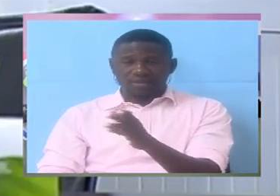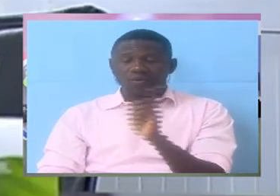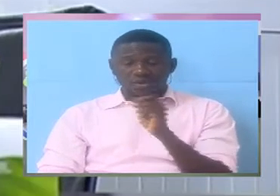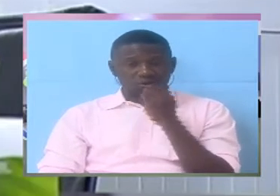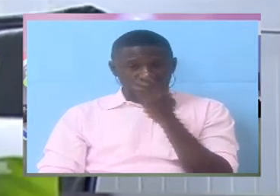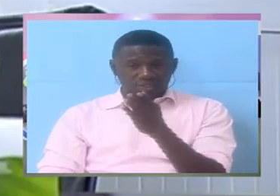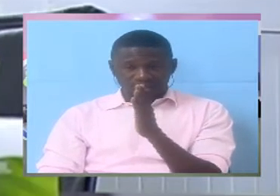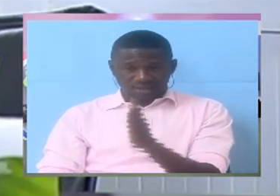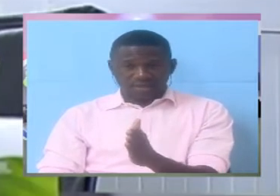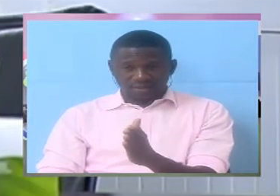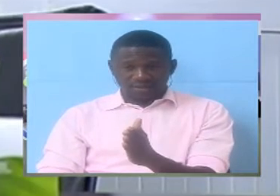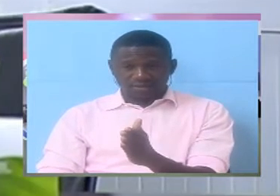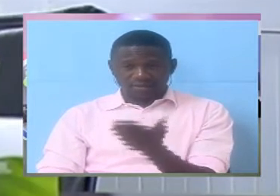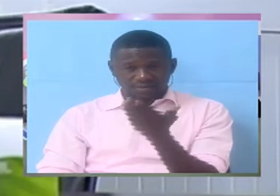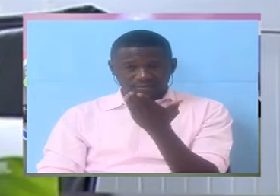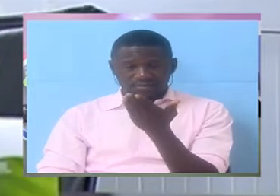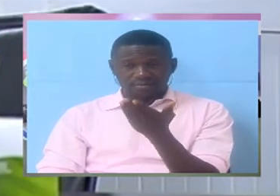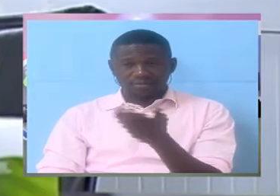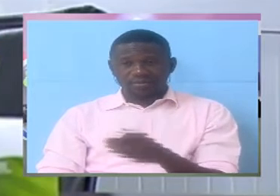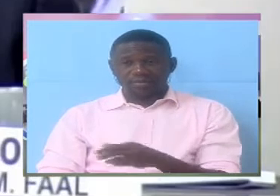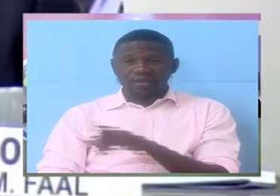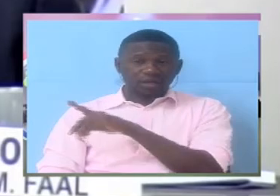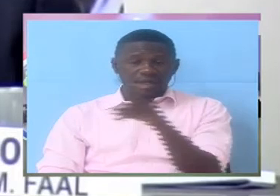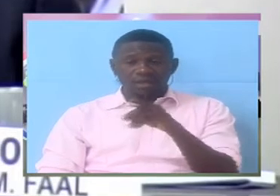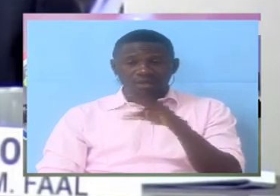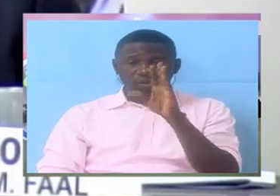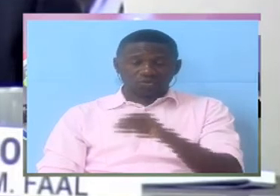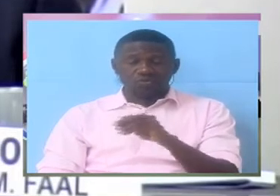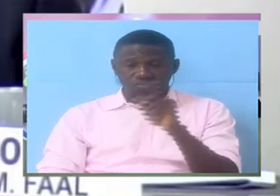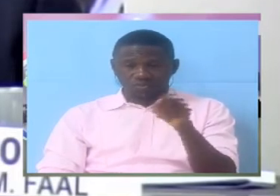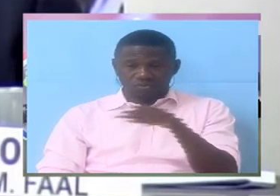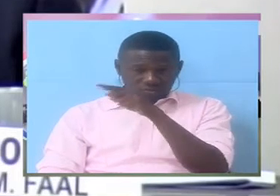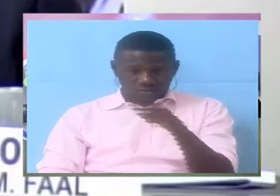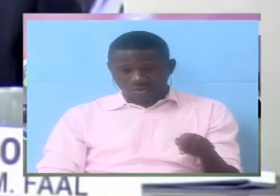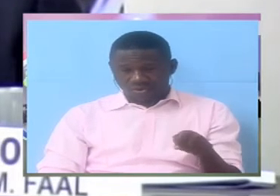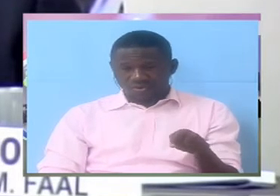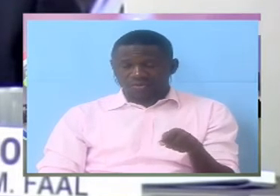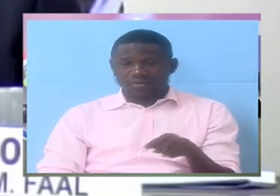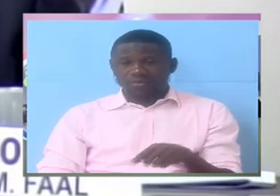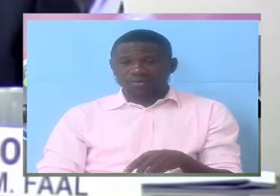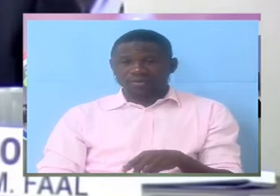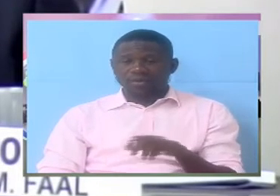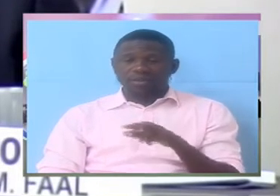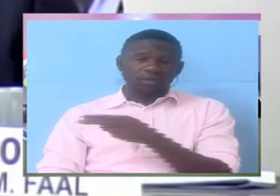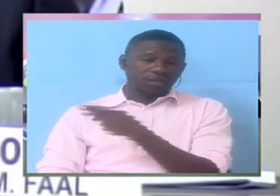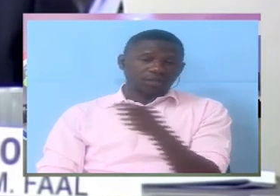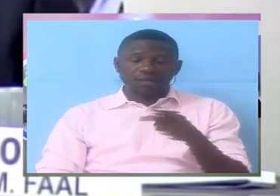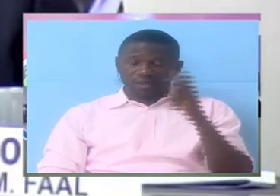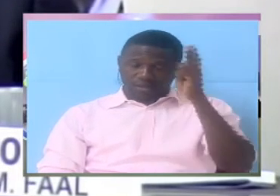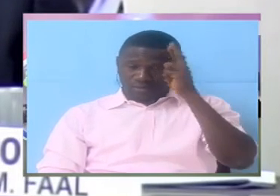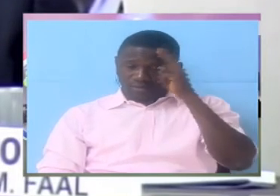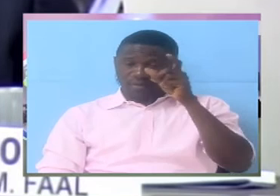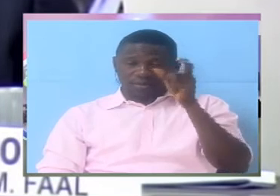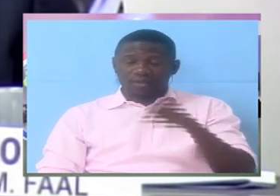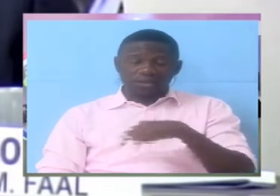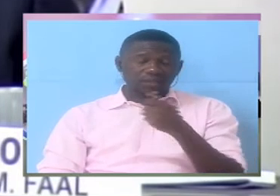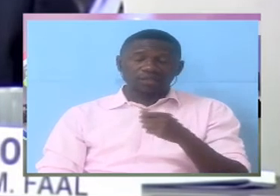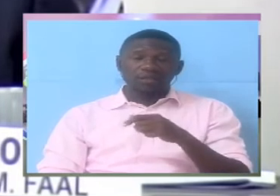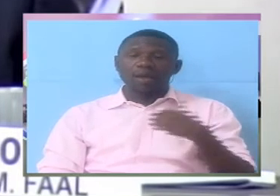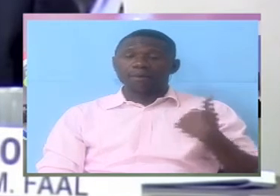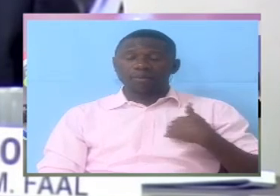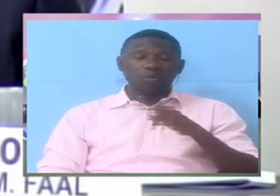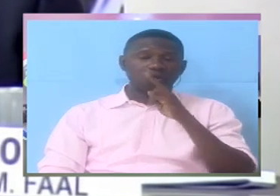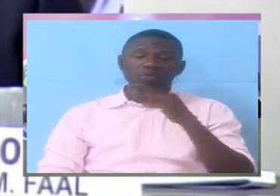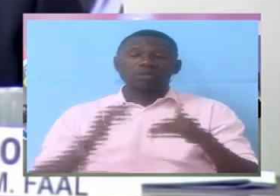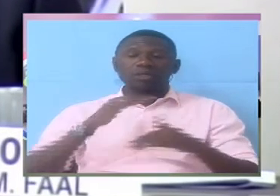obuka ku kelim ku tilindino. They did wrong. Ye boitale ye ku tilimbal. They are rebels, they are murderers. Imu rebelo leti imu